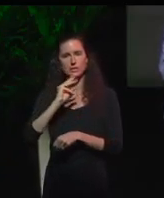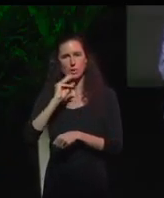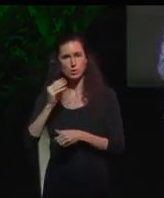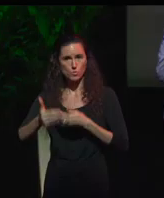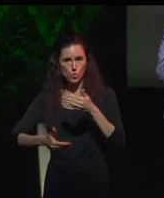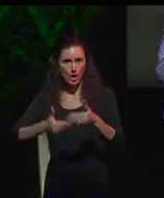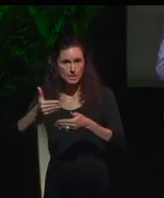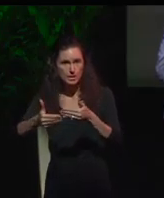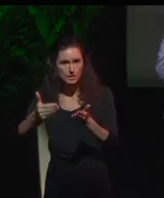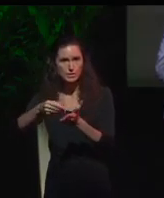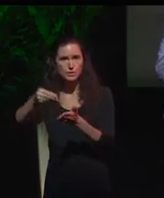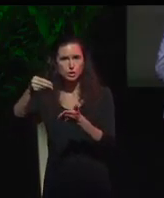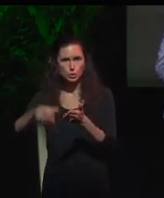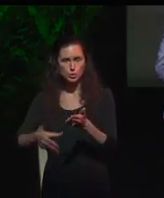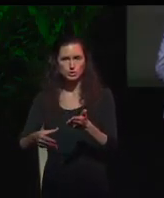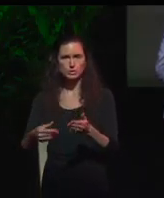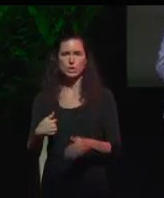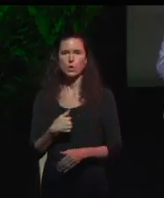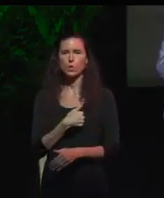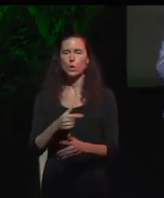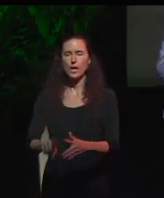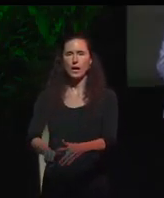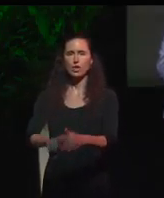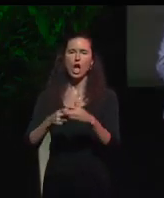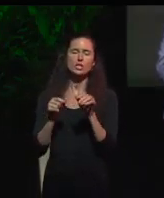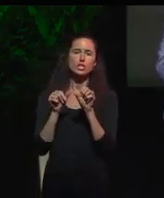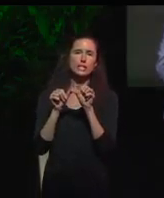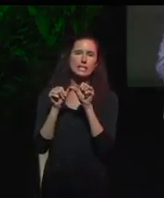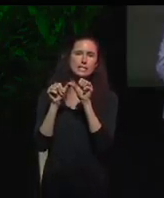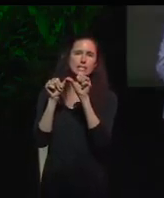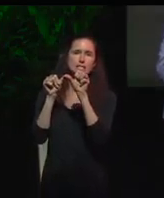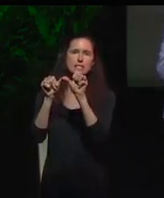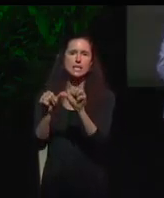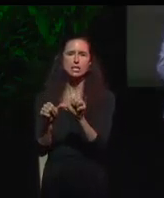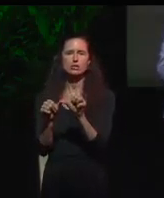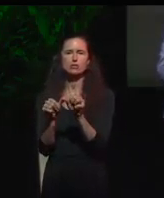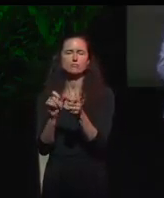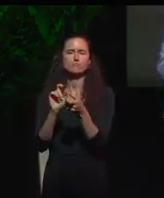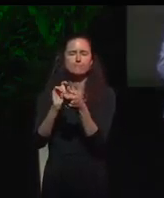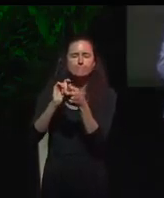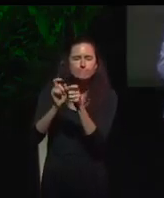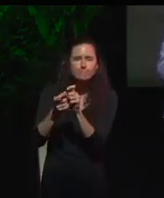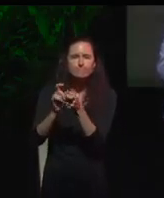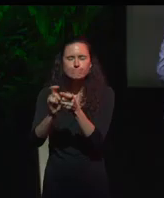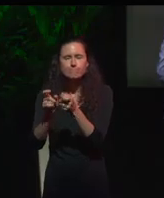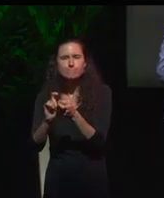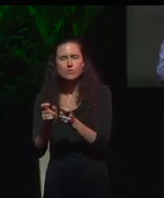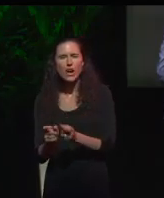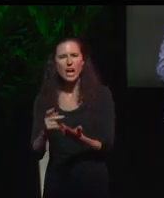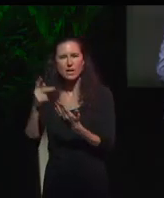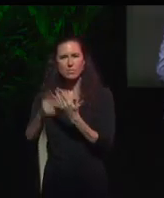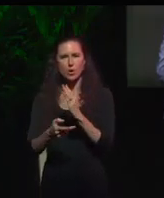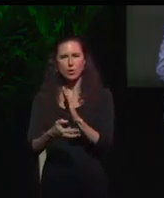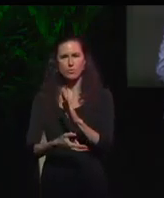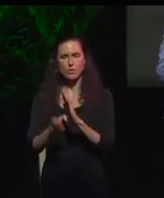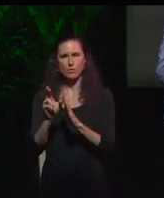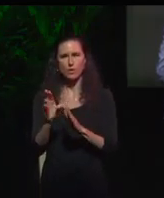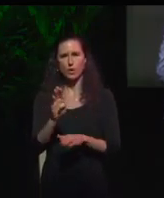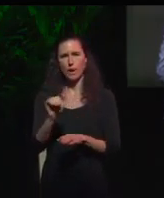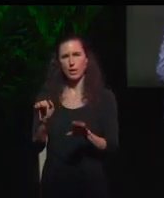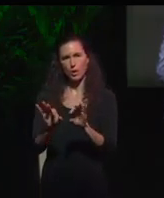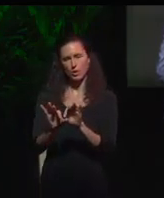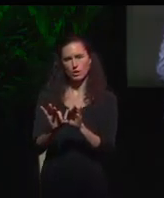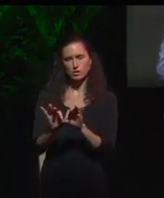students. We've launched and continue to refine program review in our baccalaureate career and technical education